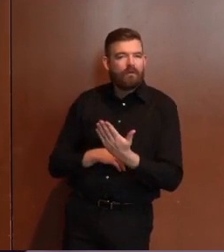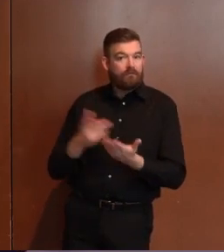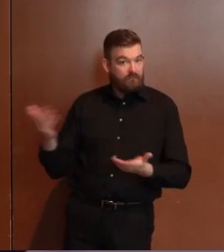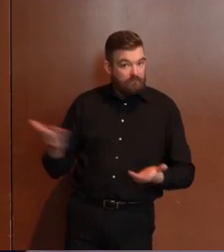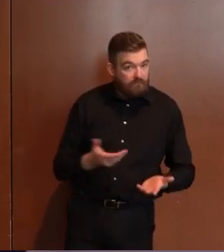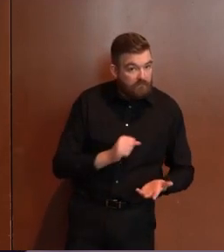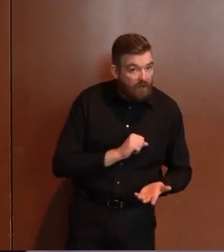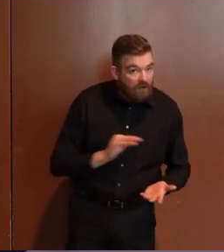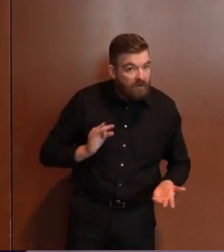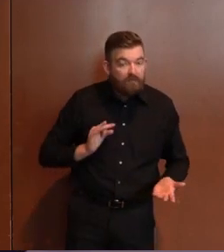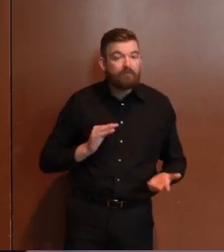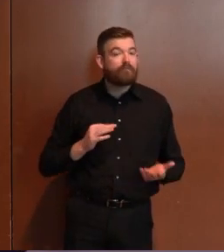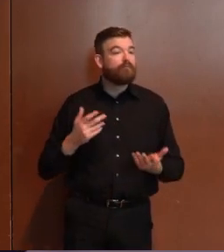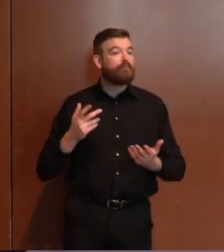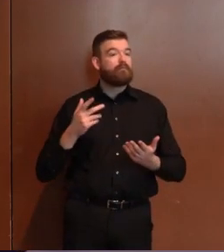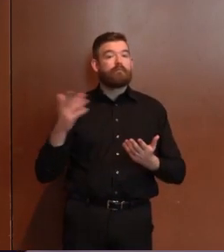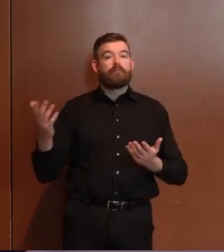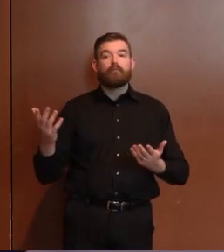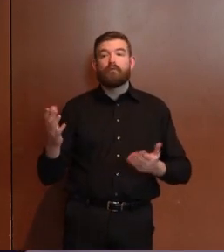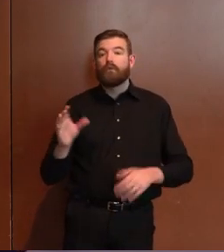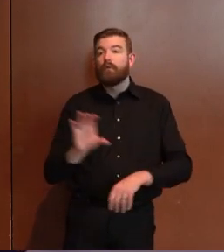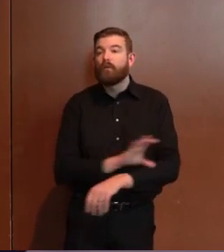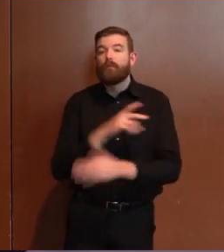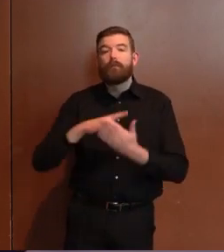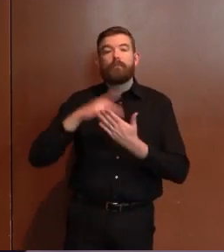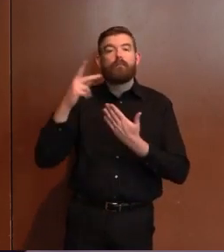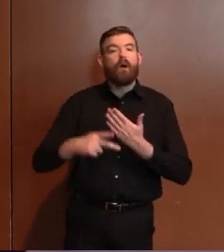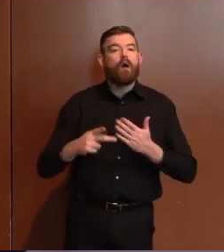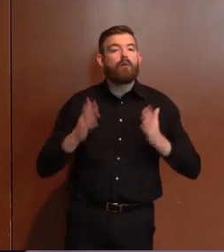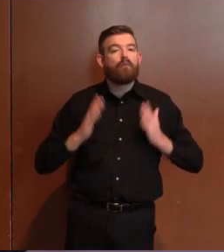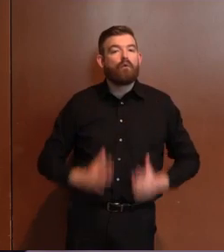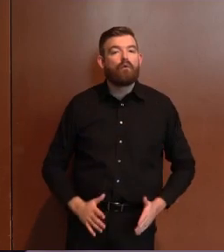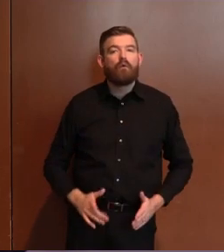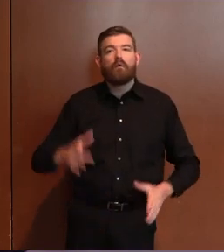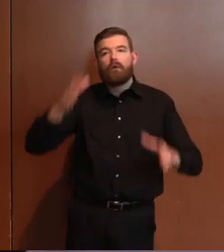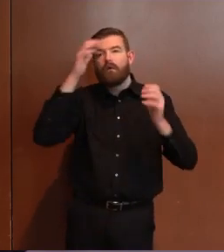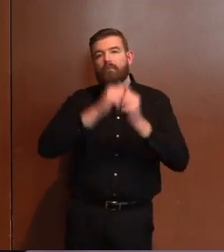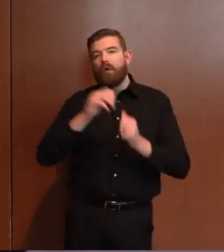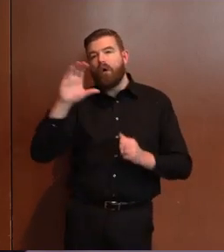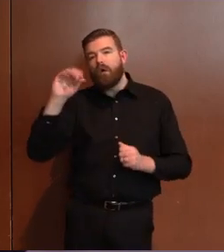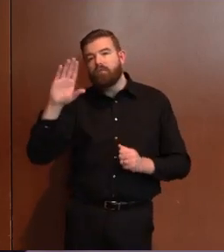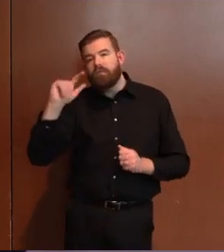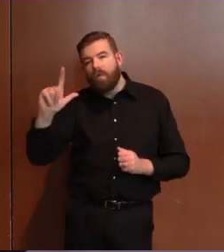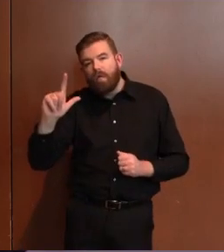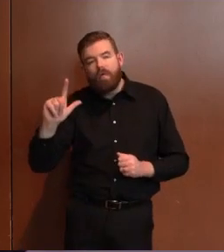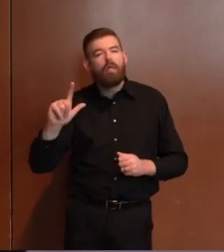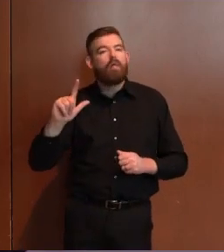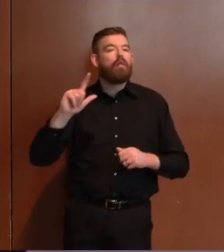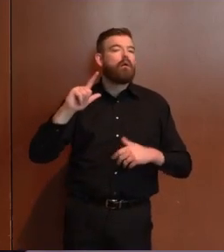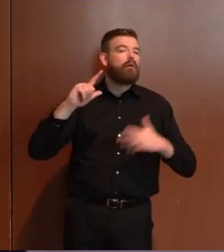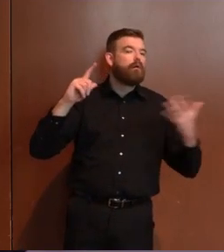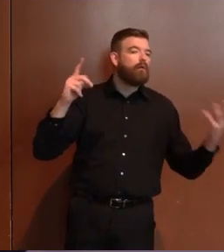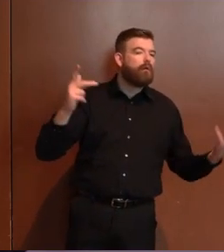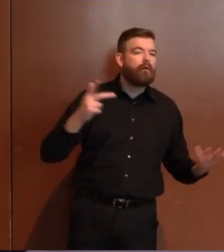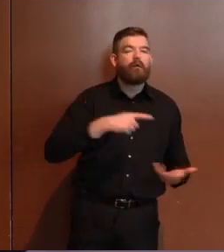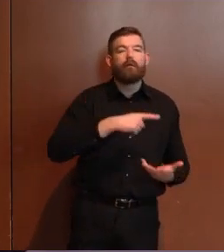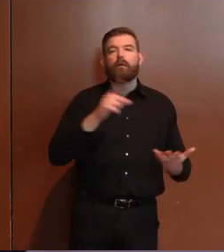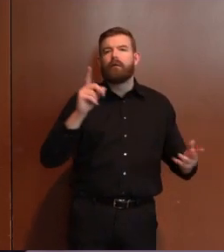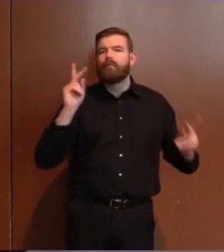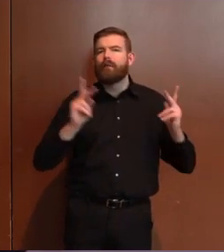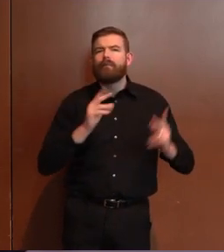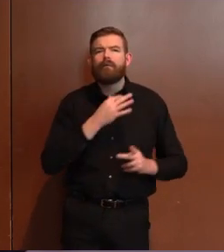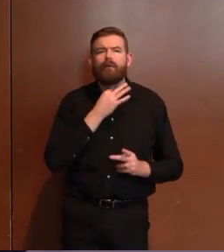programmers? And again, any details, people are clamoring for how they get the added federal benefit, the $600. I know you mentioned